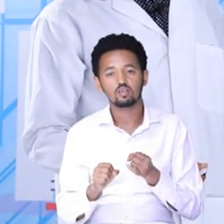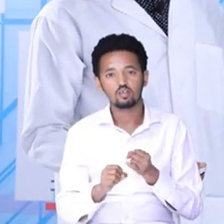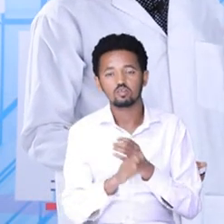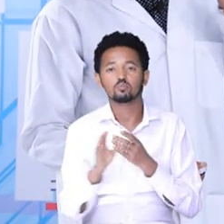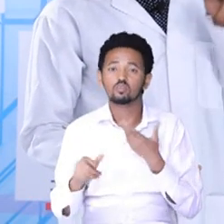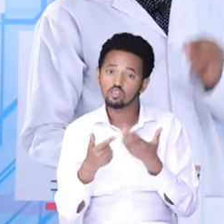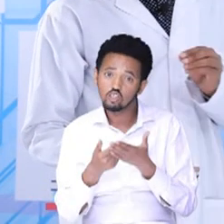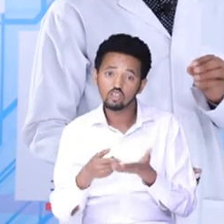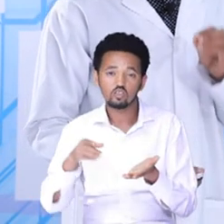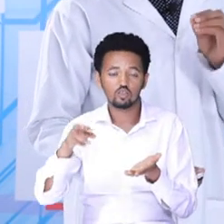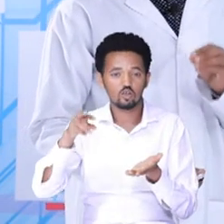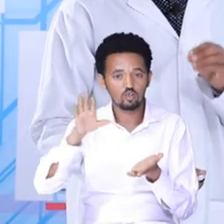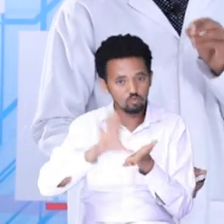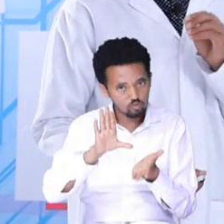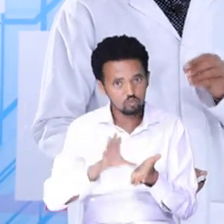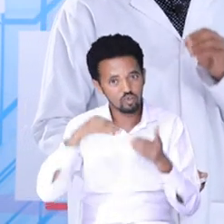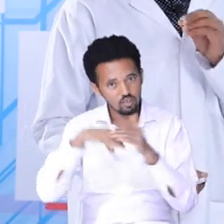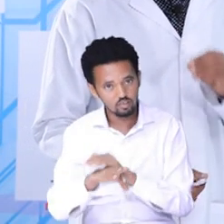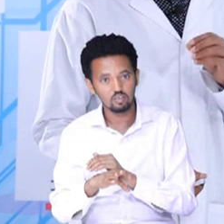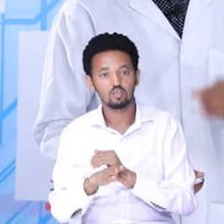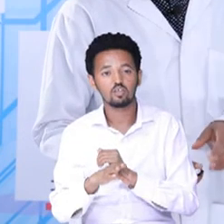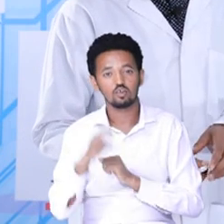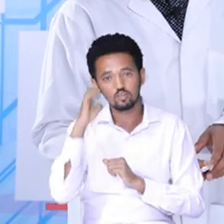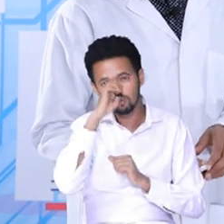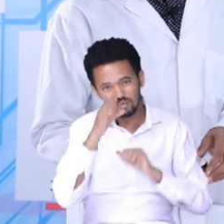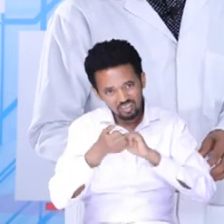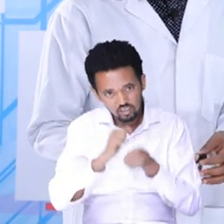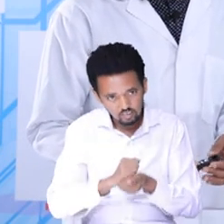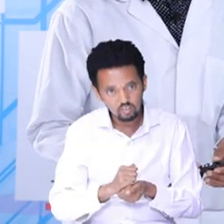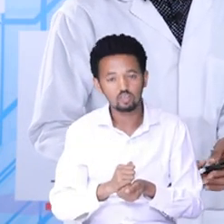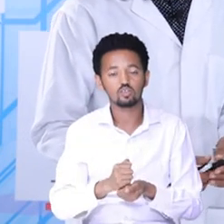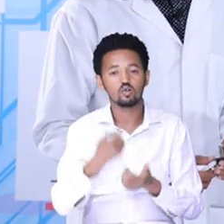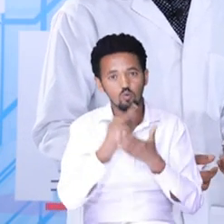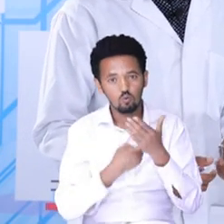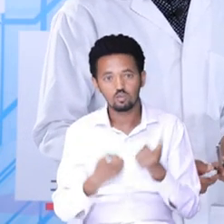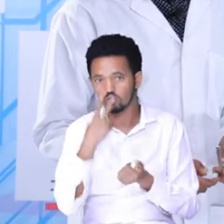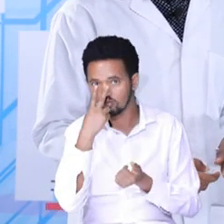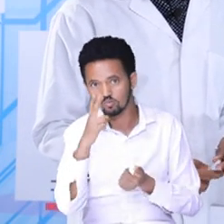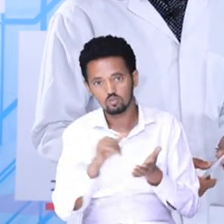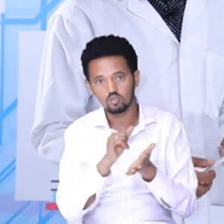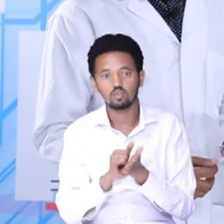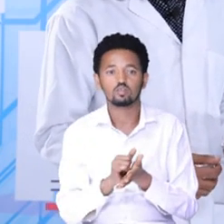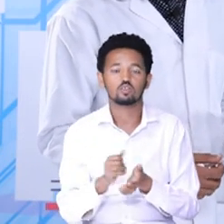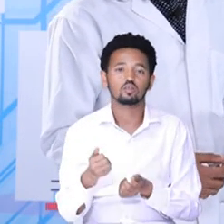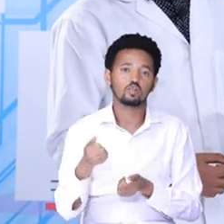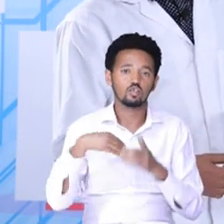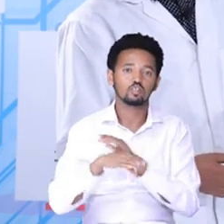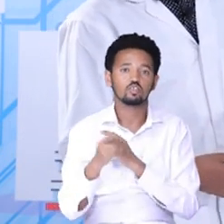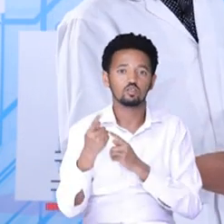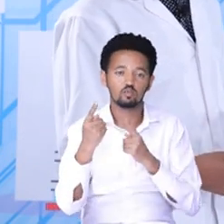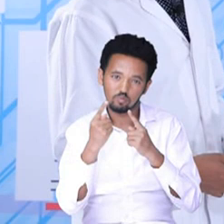and their role in Ethiopian population changes. What they looks like in Ethiopian context.